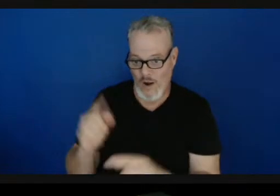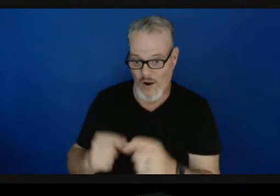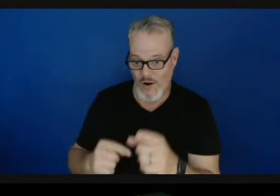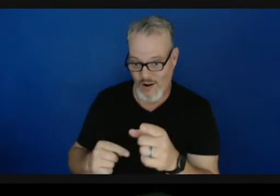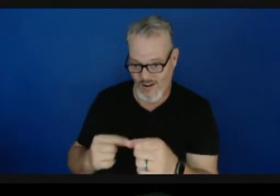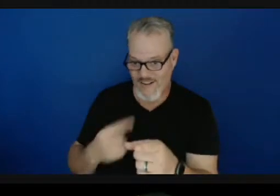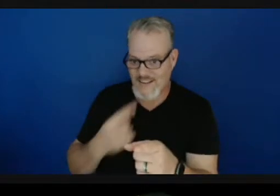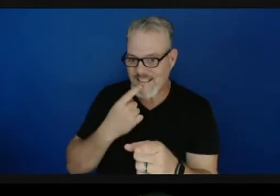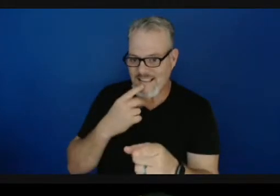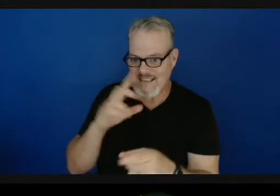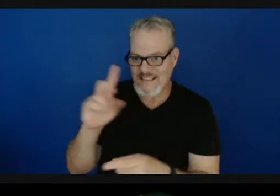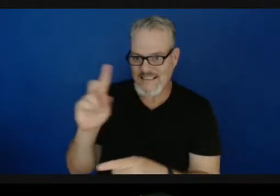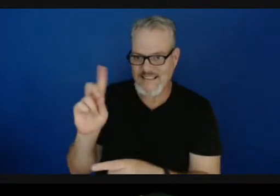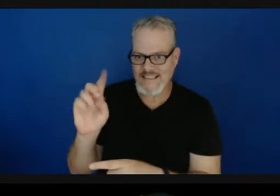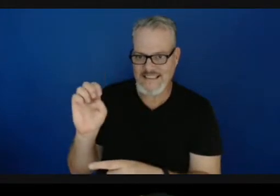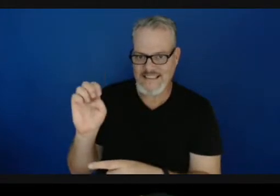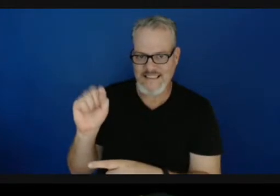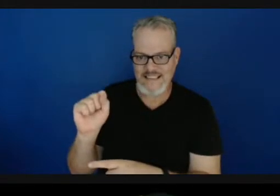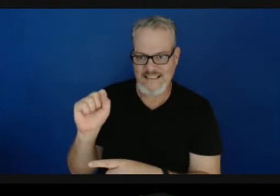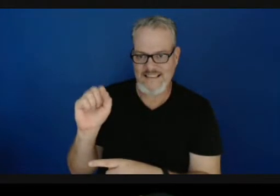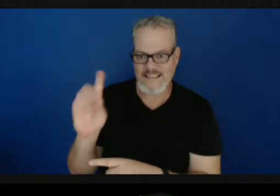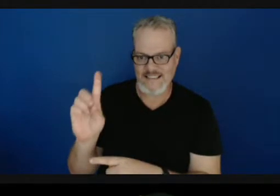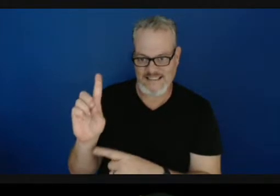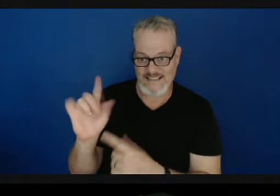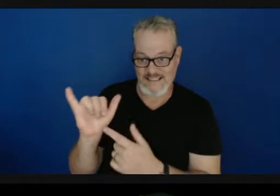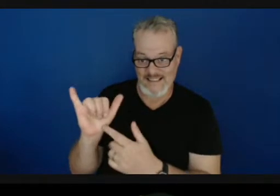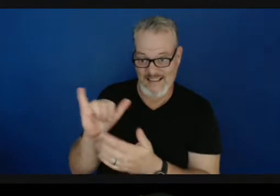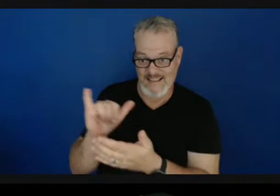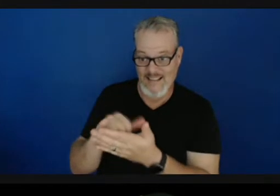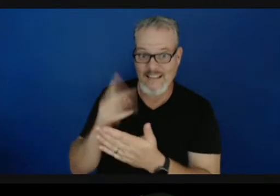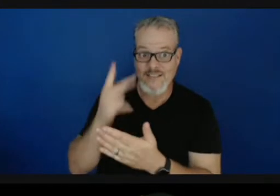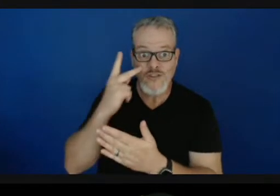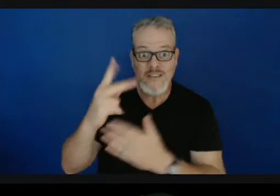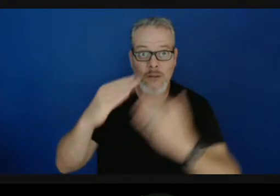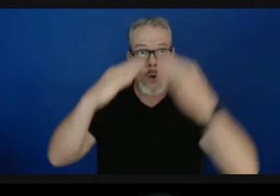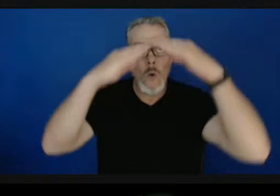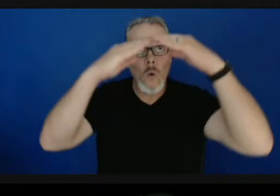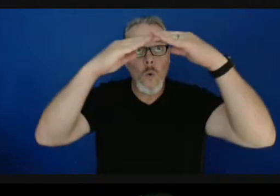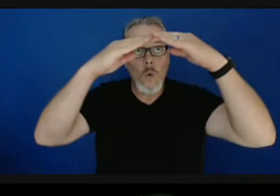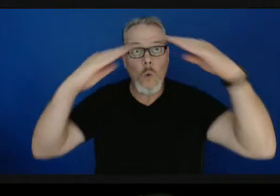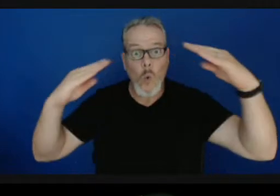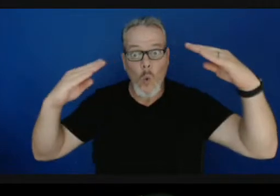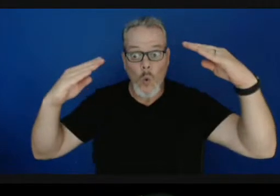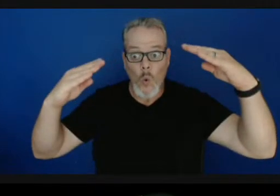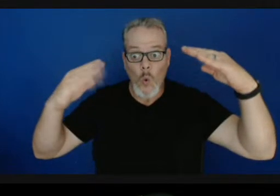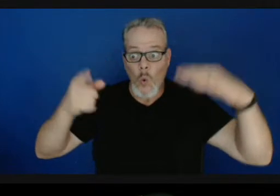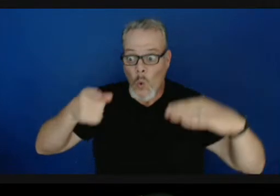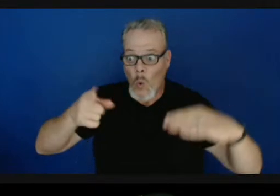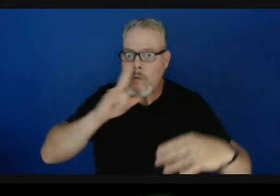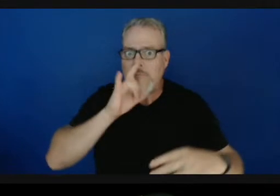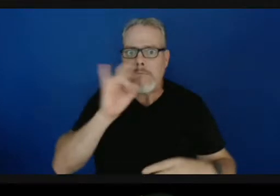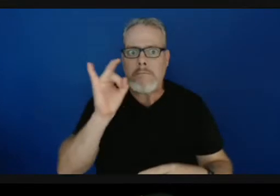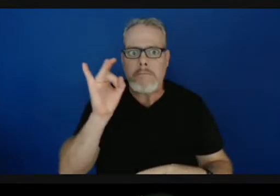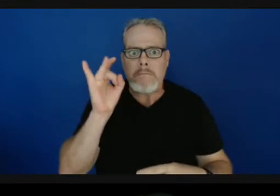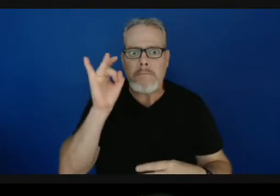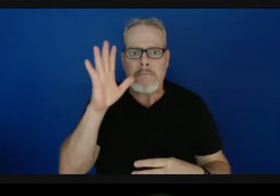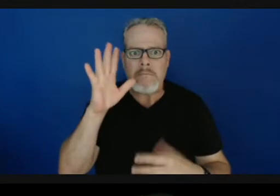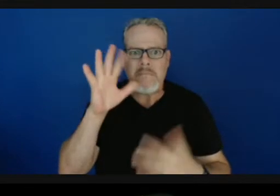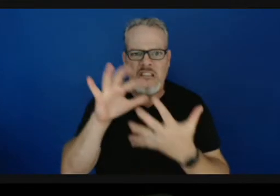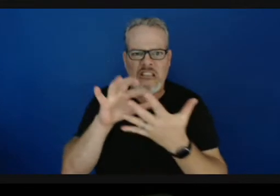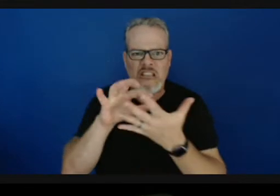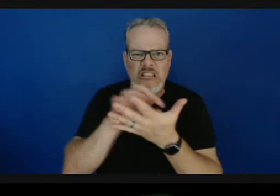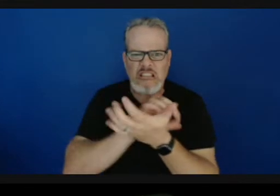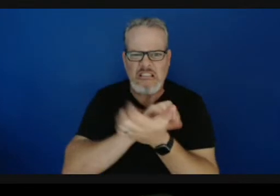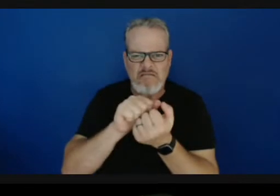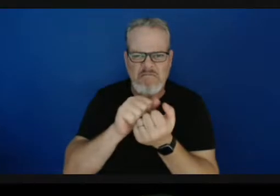Digital Seismic Station here. You can see that this roof that's on top of this enclosure is really corroded, right? So you can see like why they would select this